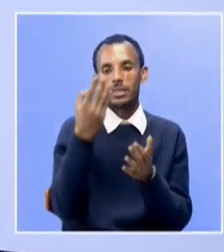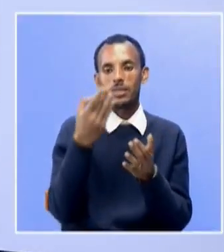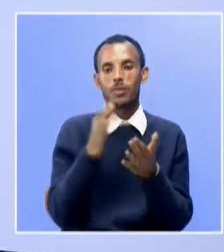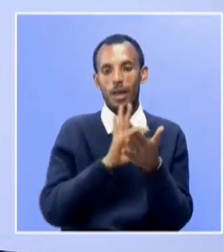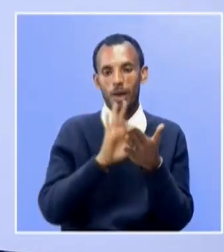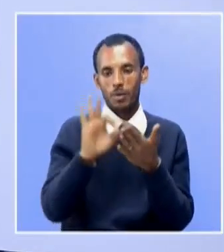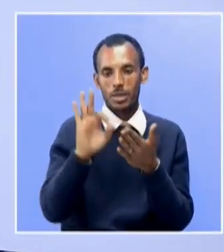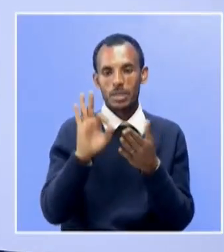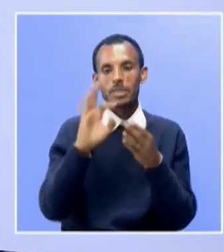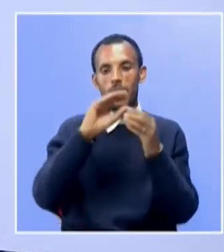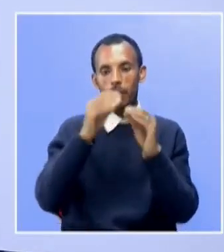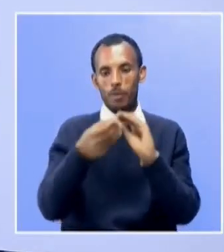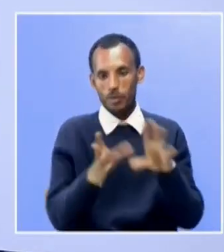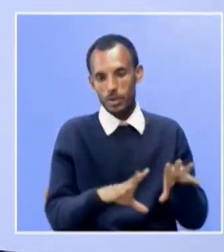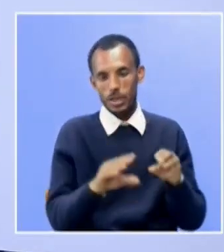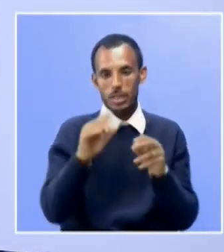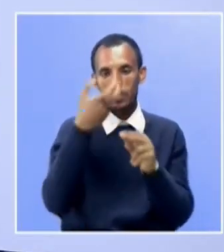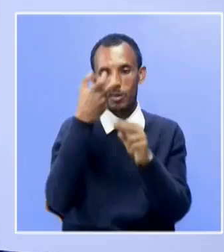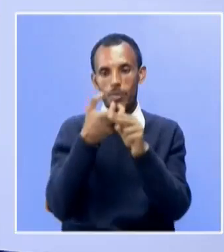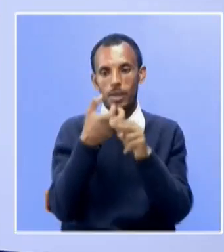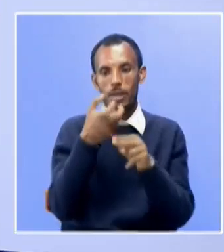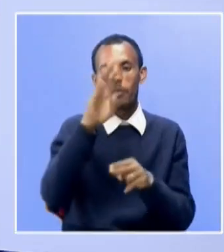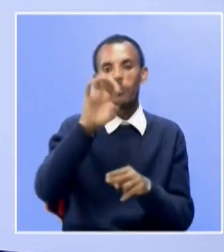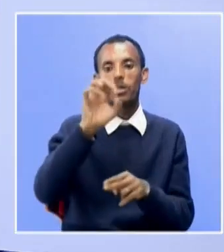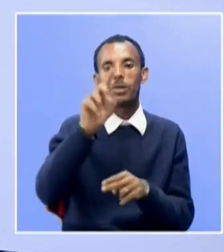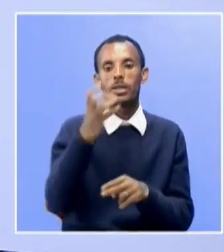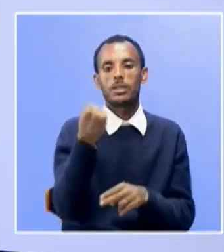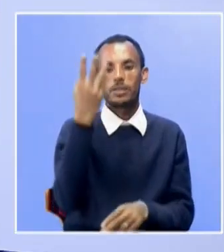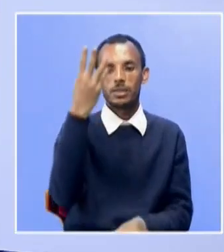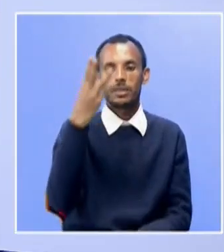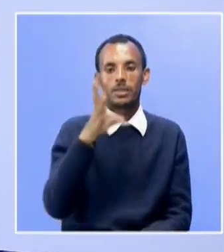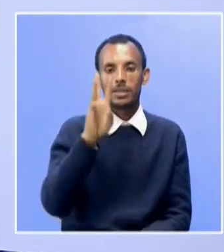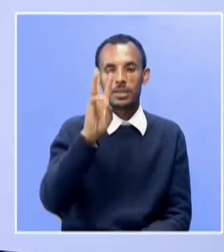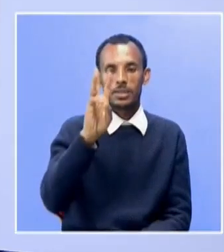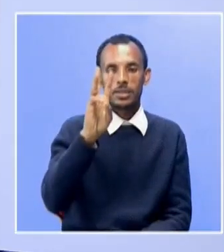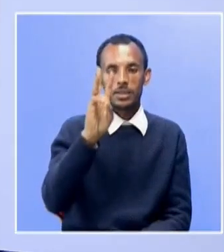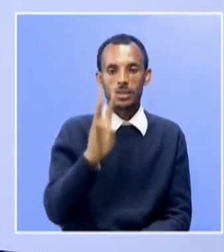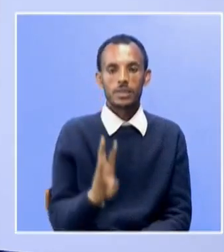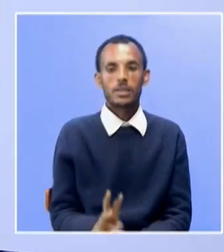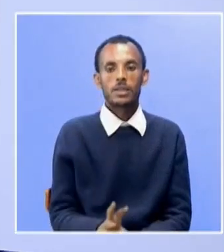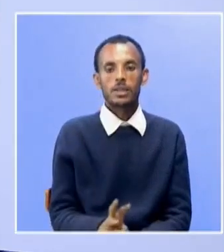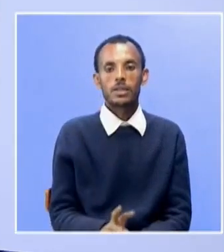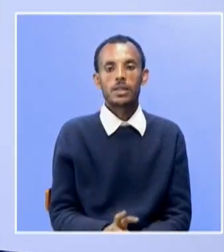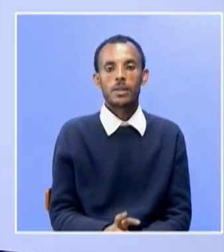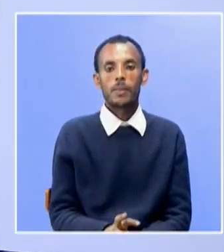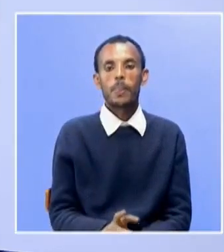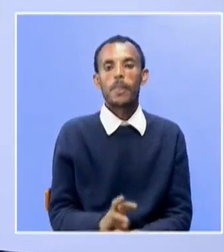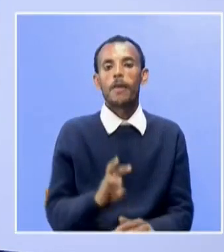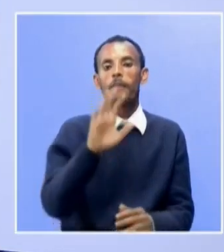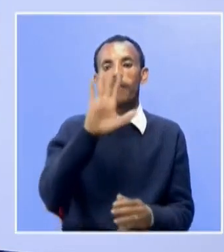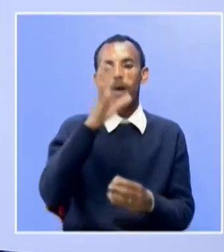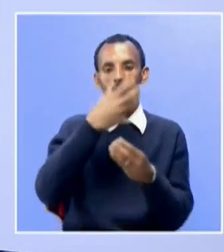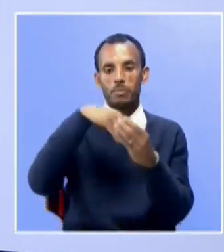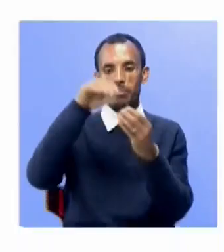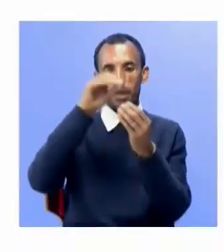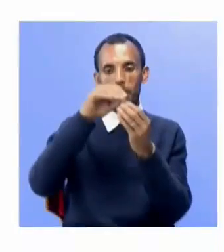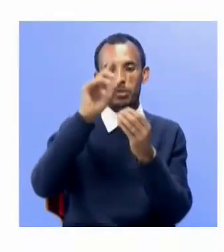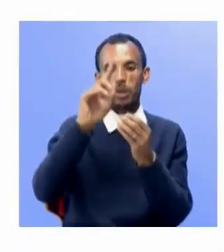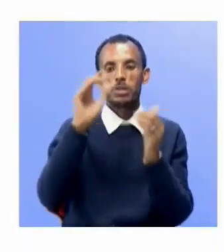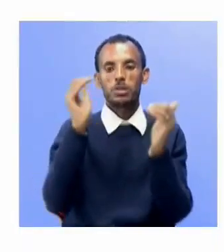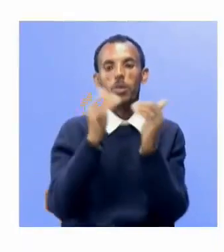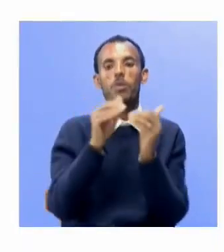the number of students whose weight 40, whose mass 41 kg is this 5 plus 1, again it is